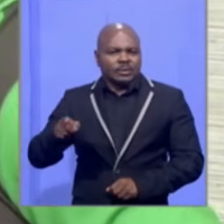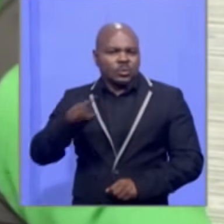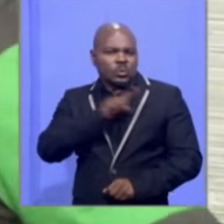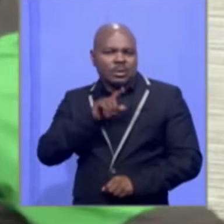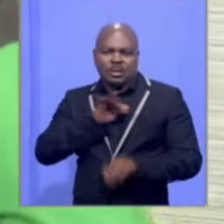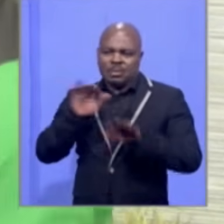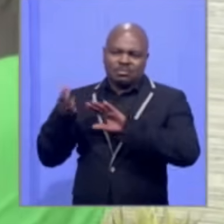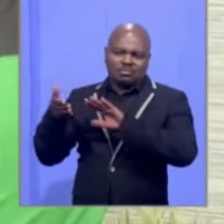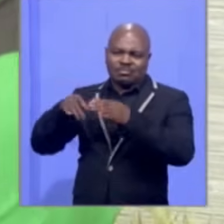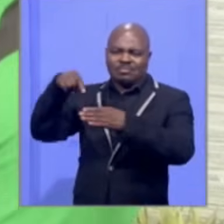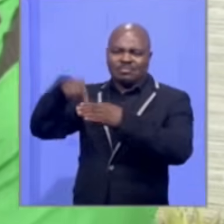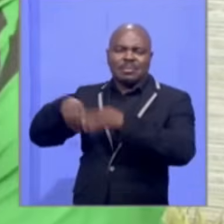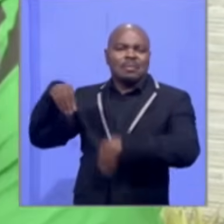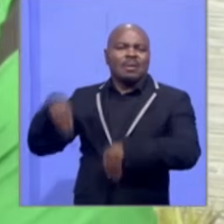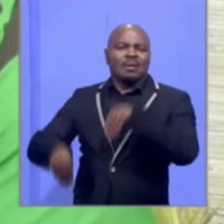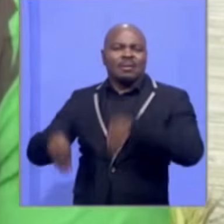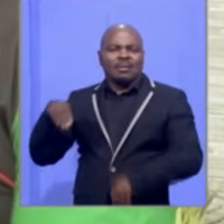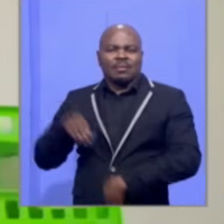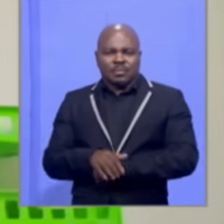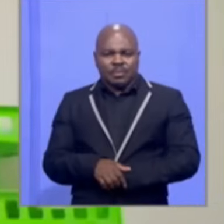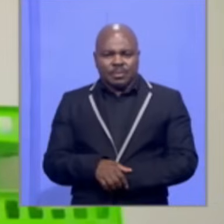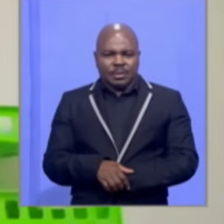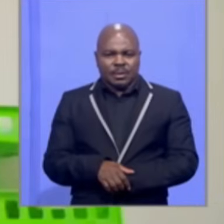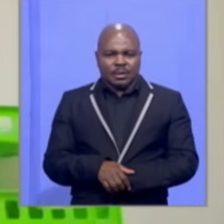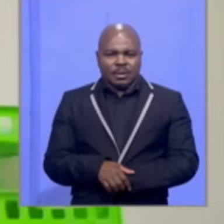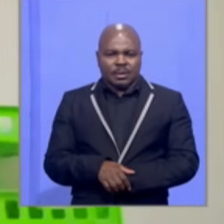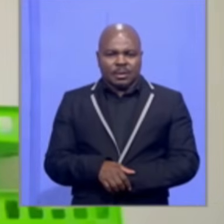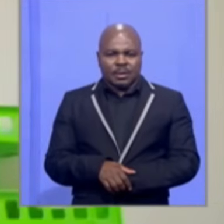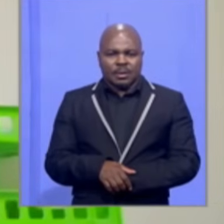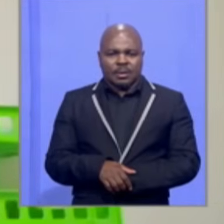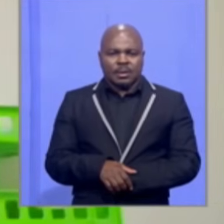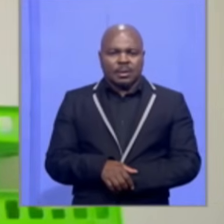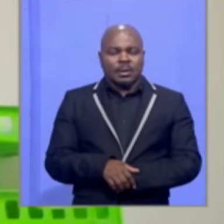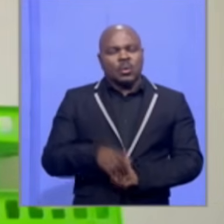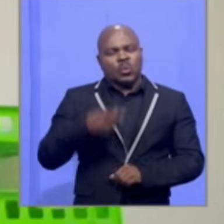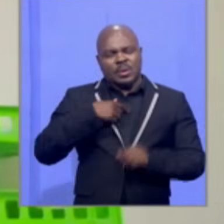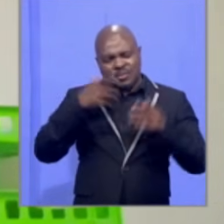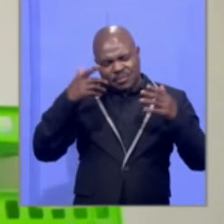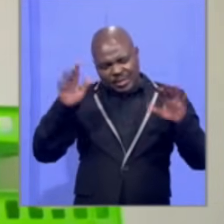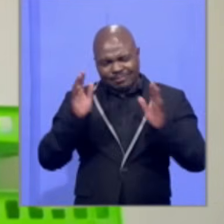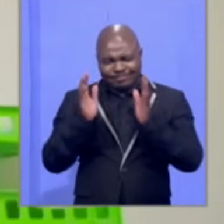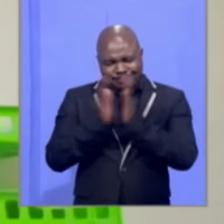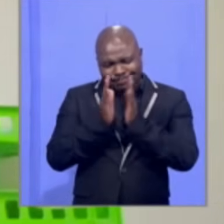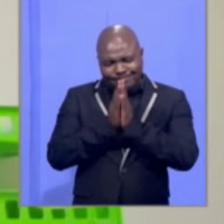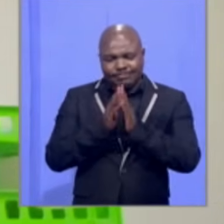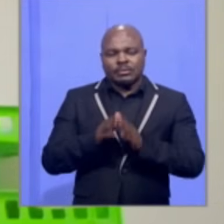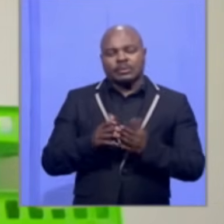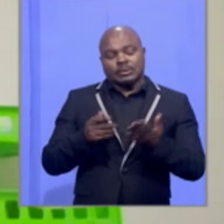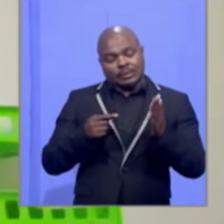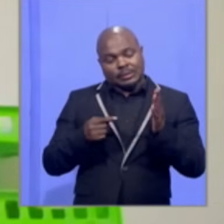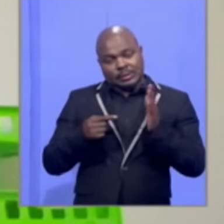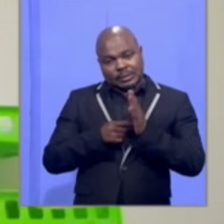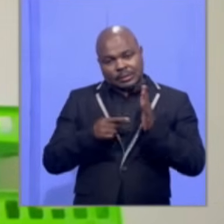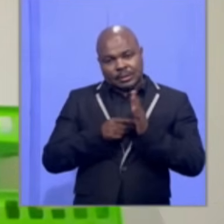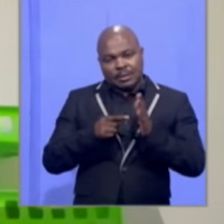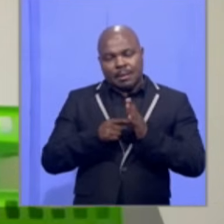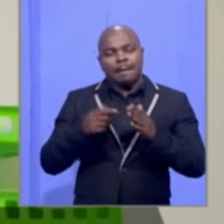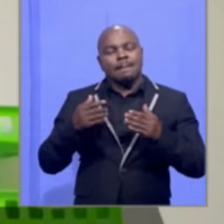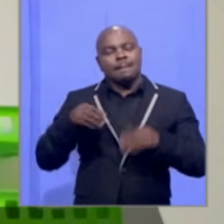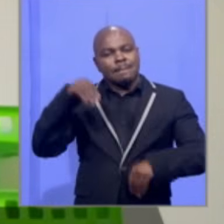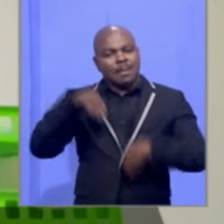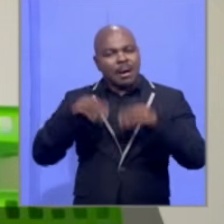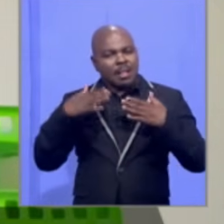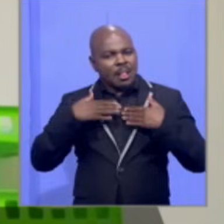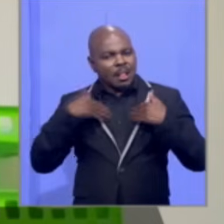mo meepong. AMCU has made several clarion calls to amend Mine Health and